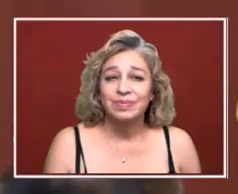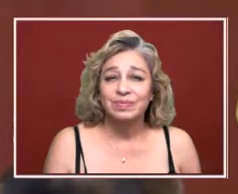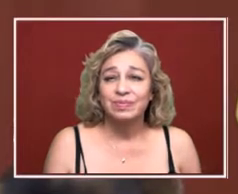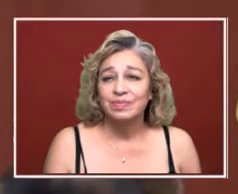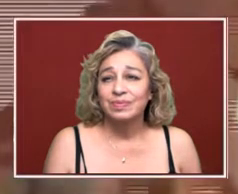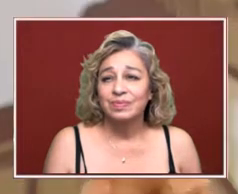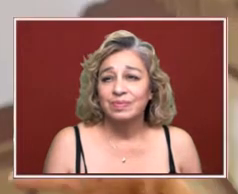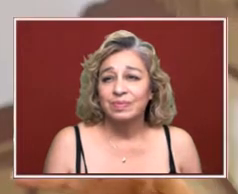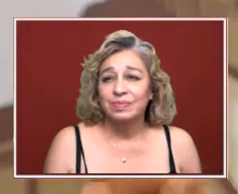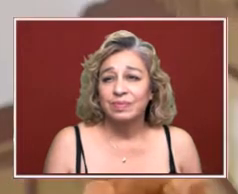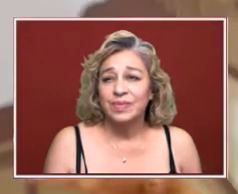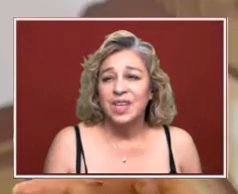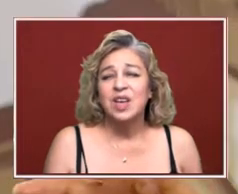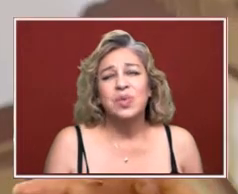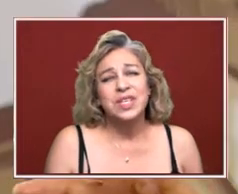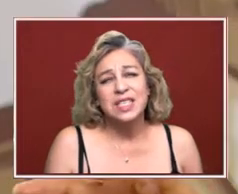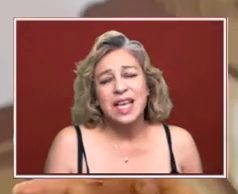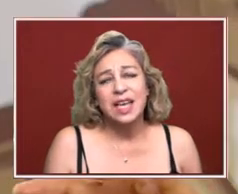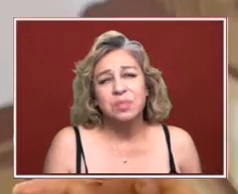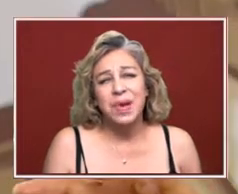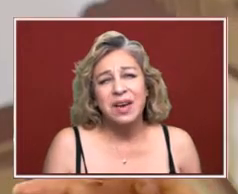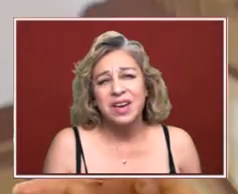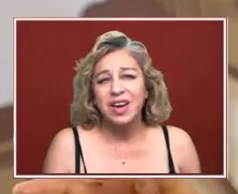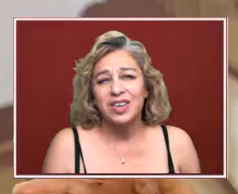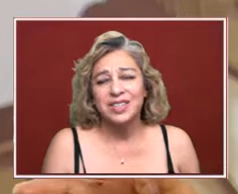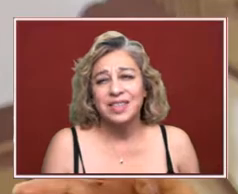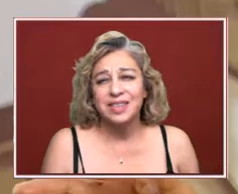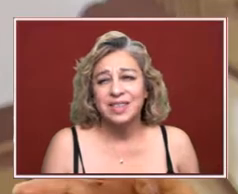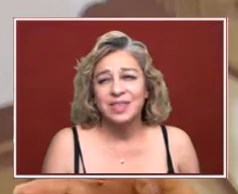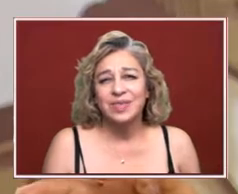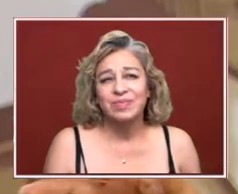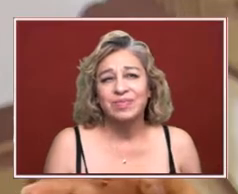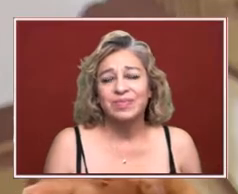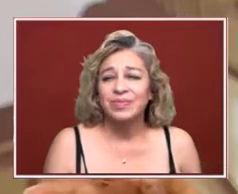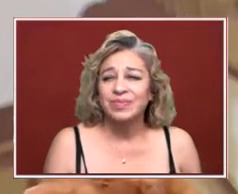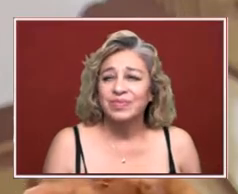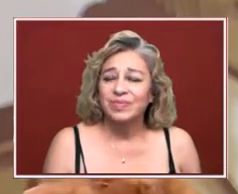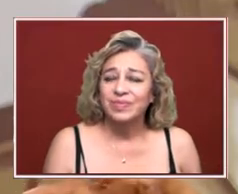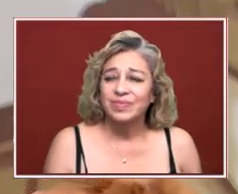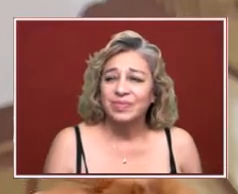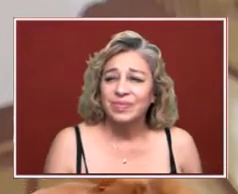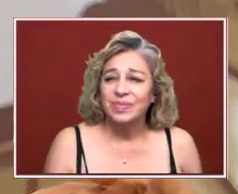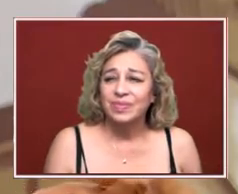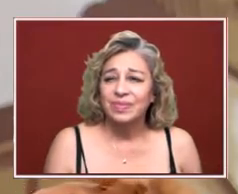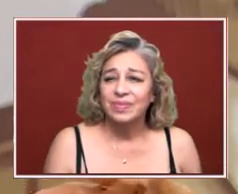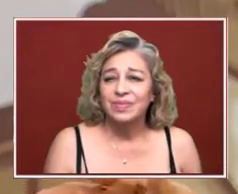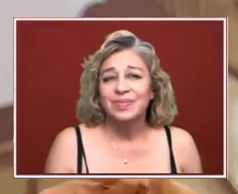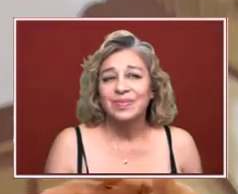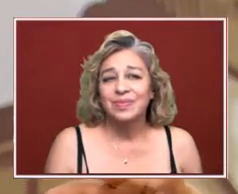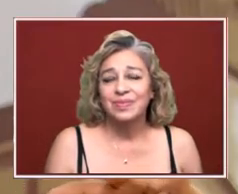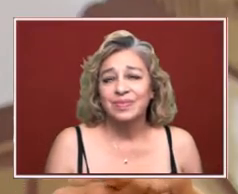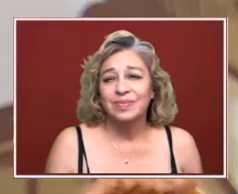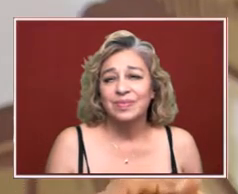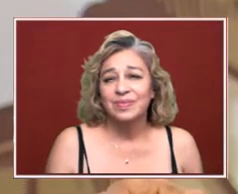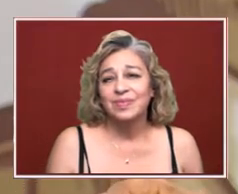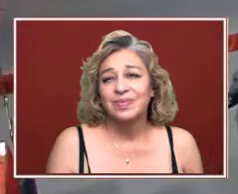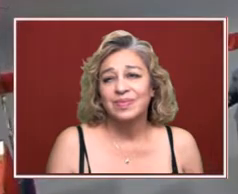es como una paradoja. Which is like a paradox. Porque se